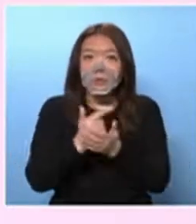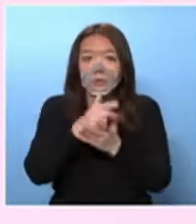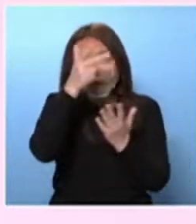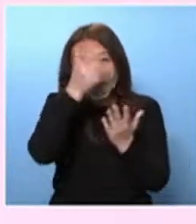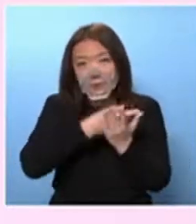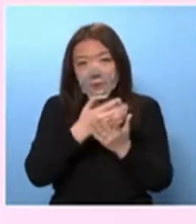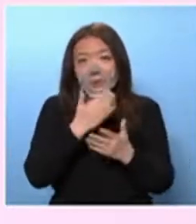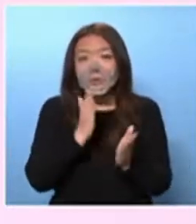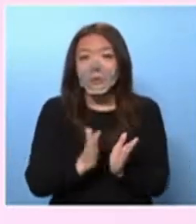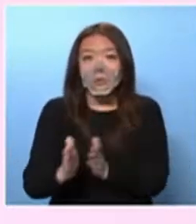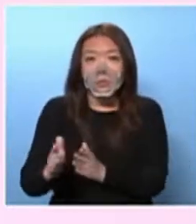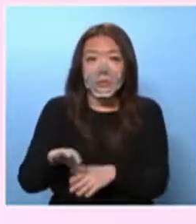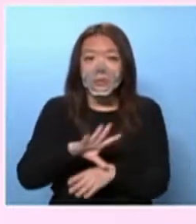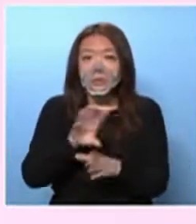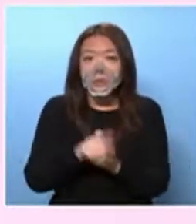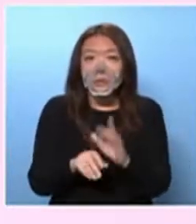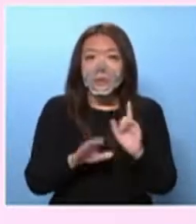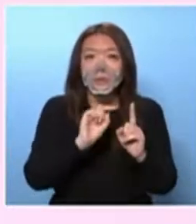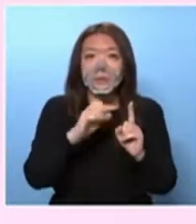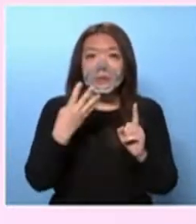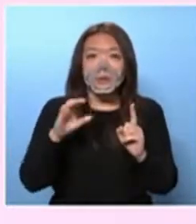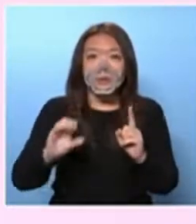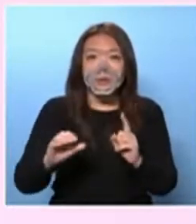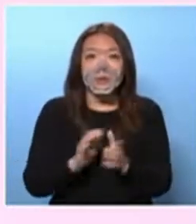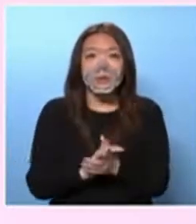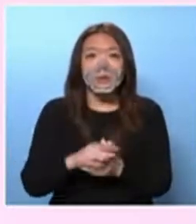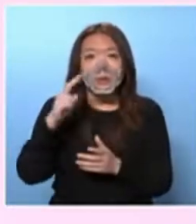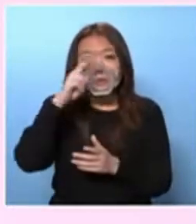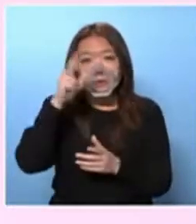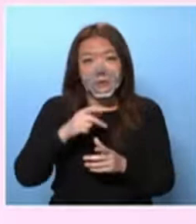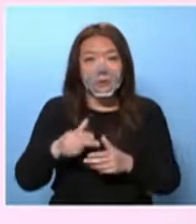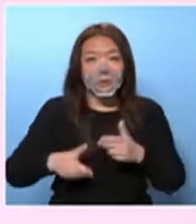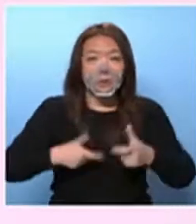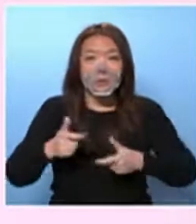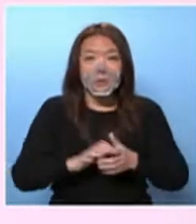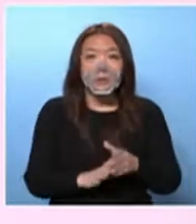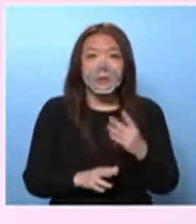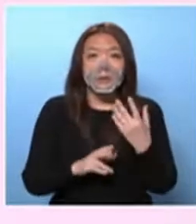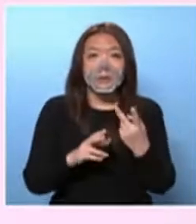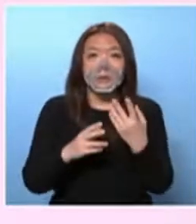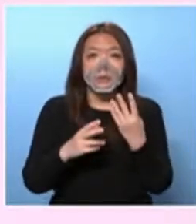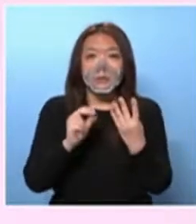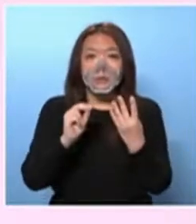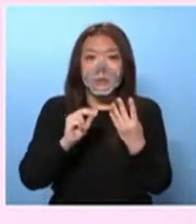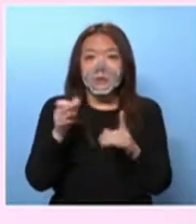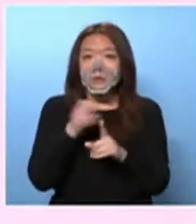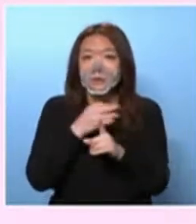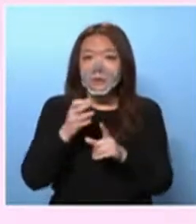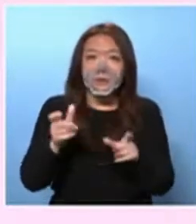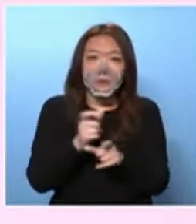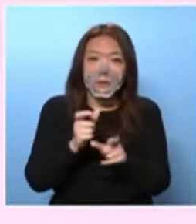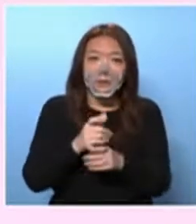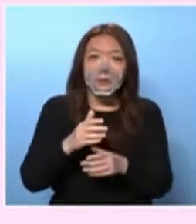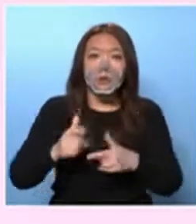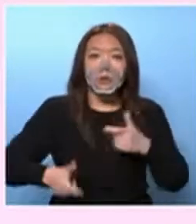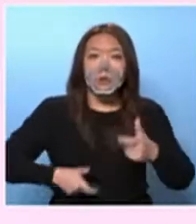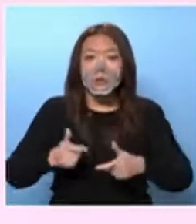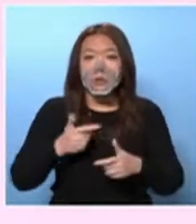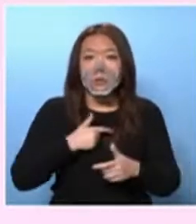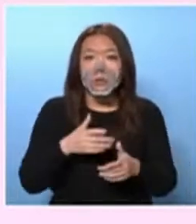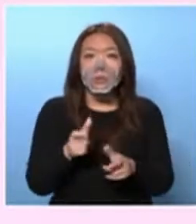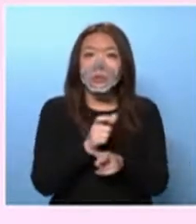policy address involve an operating expenditure of about $10.4 billion and a capital expenditure of $4.7